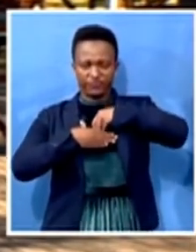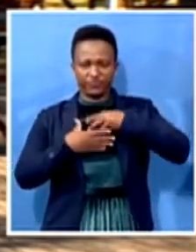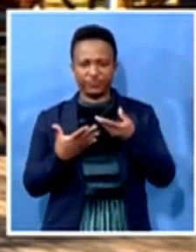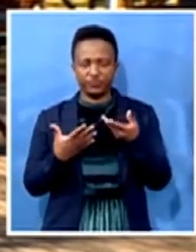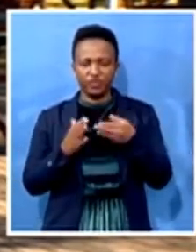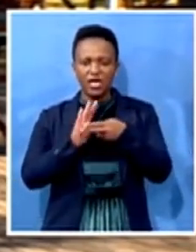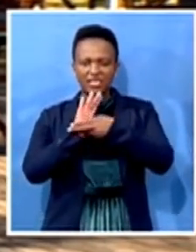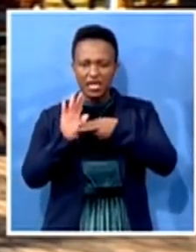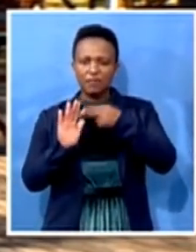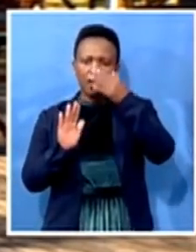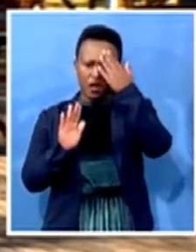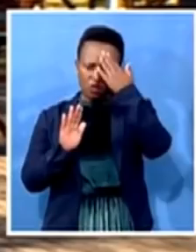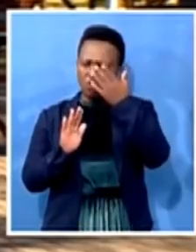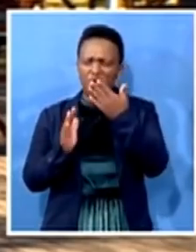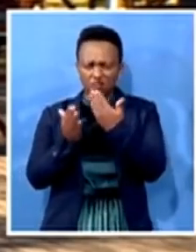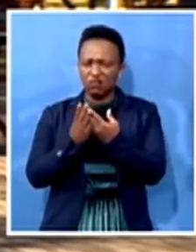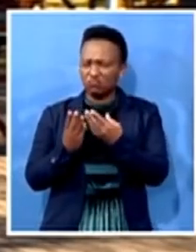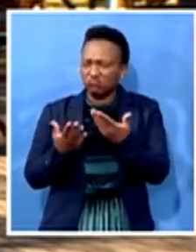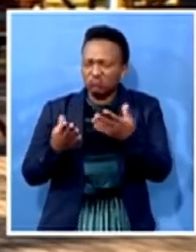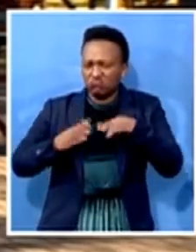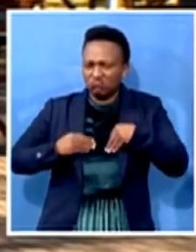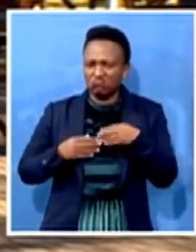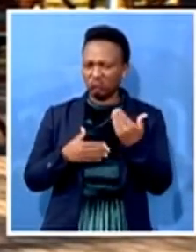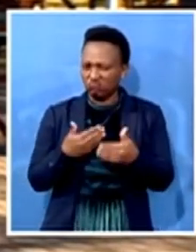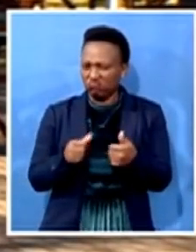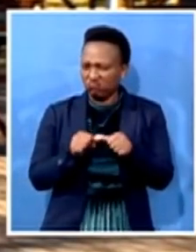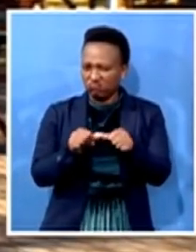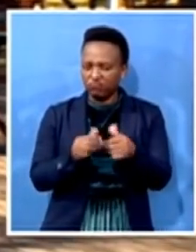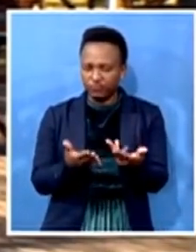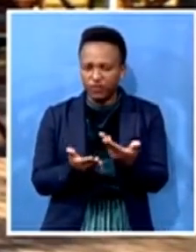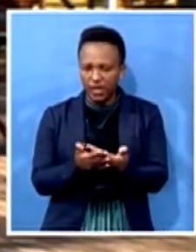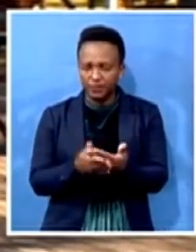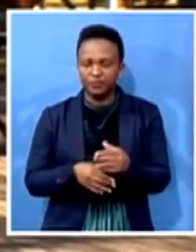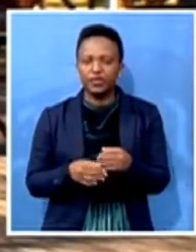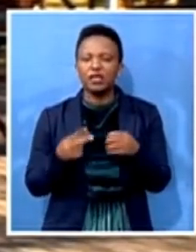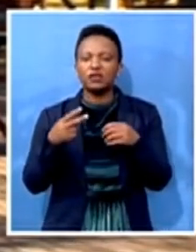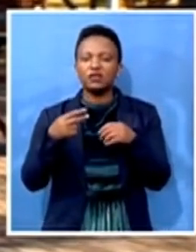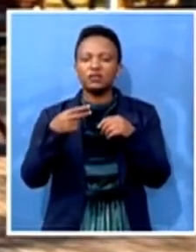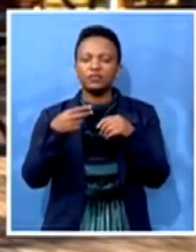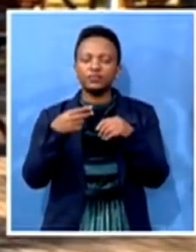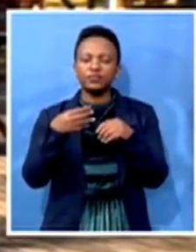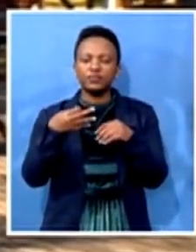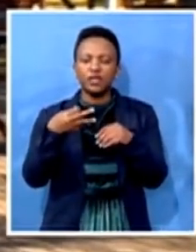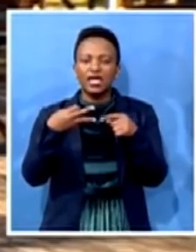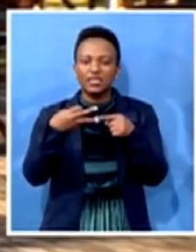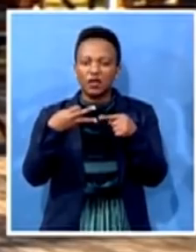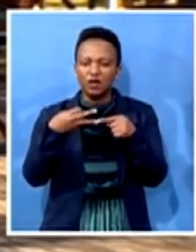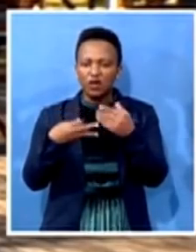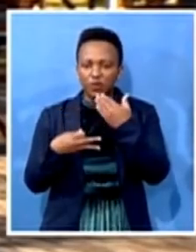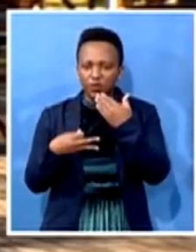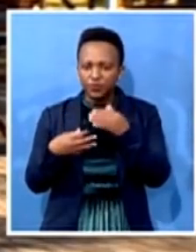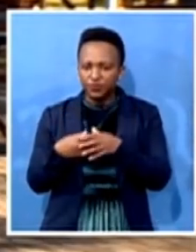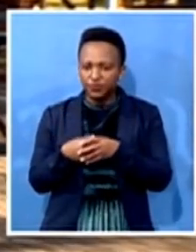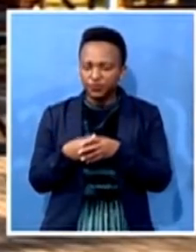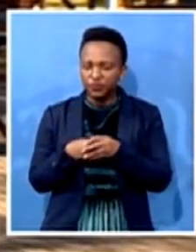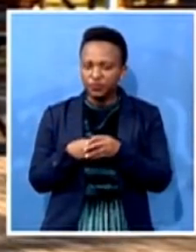Yes. There was a second hand. I was going to, hi ma'am, it's good to see you. Yes. I was going to ask, why did